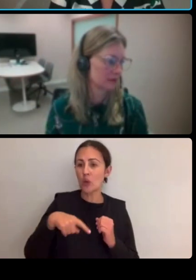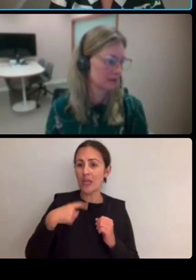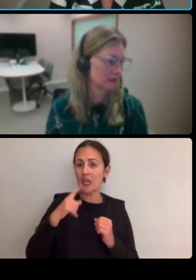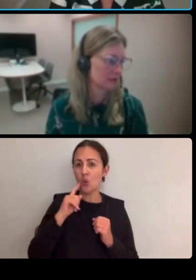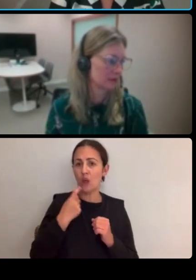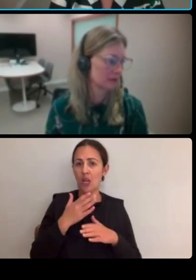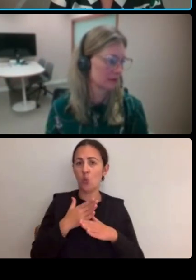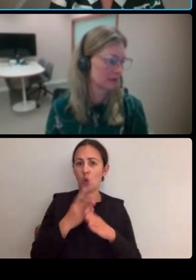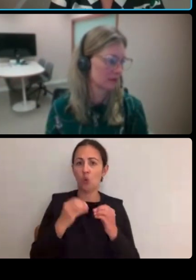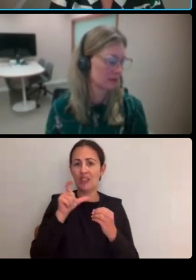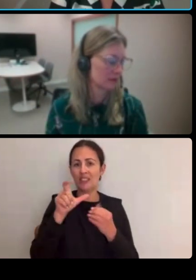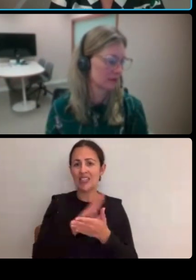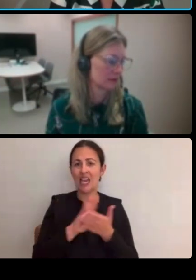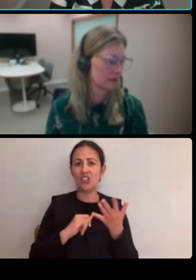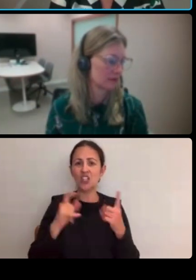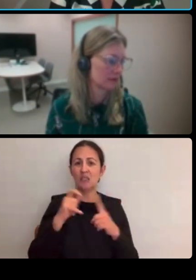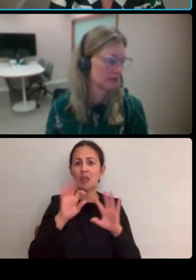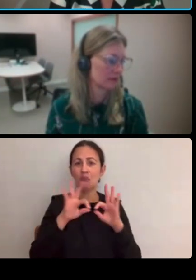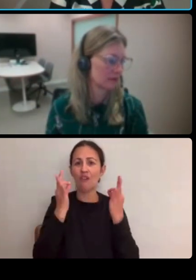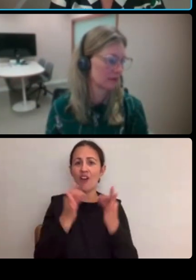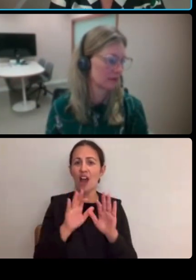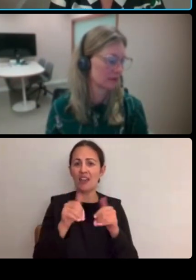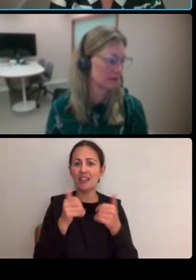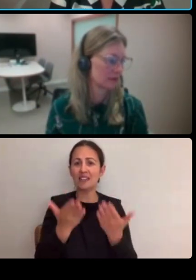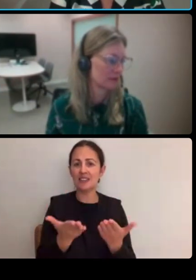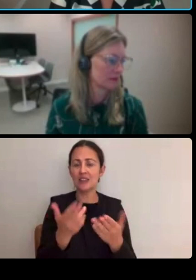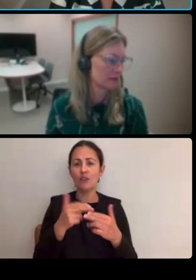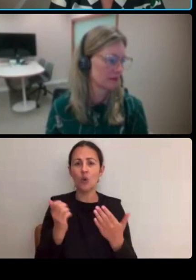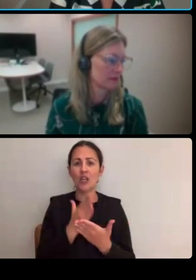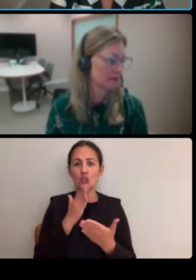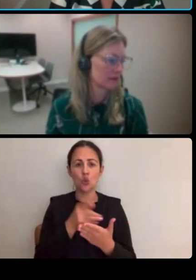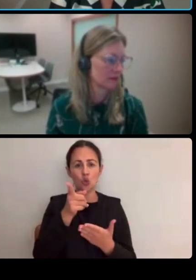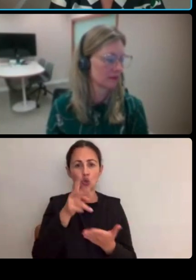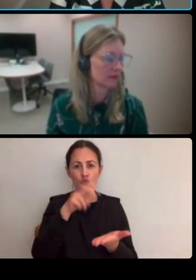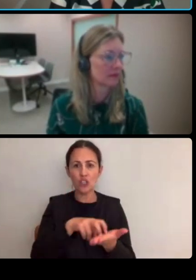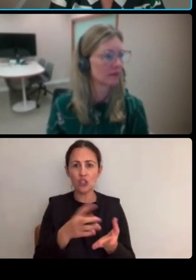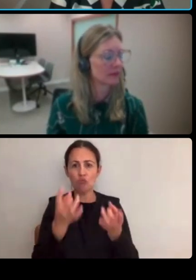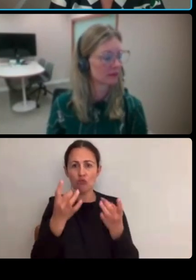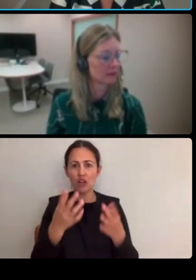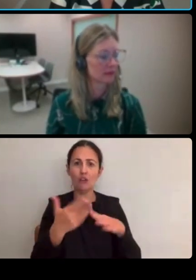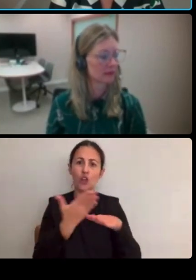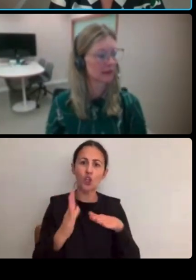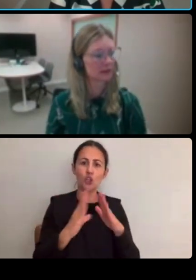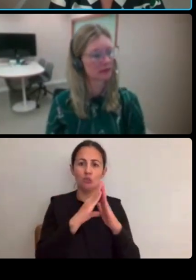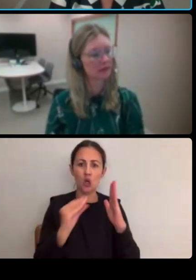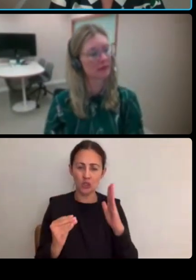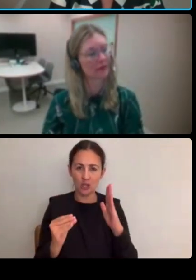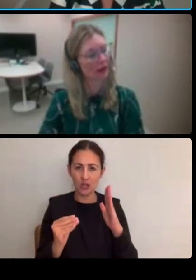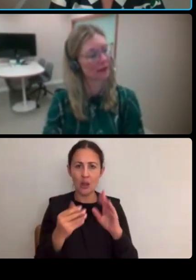working with CHSP providers to make sure that they're registered and part of the new regulatory